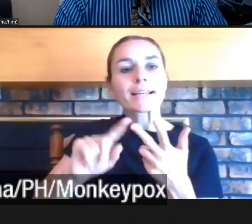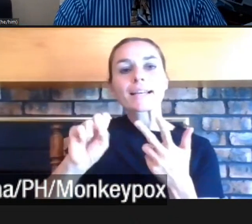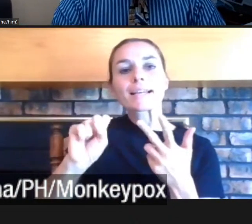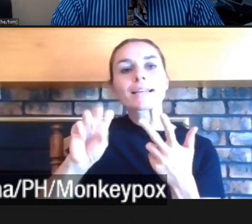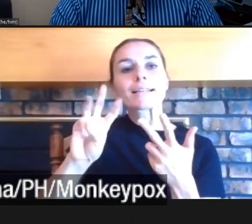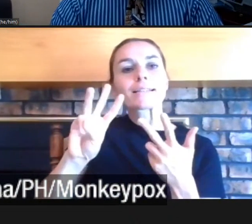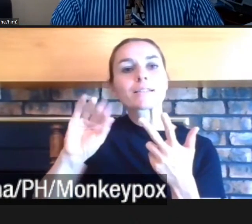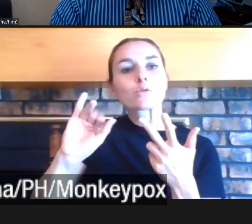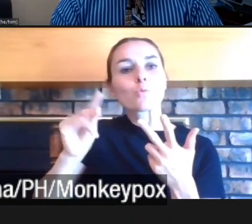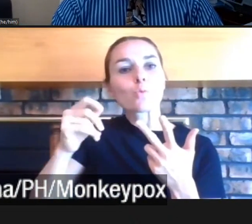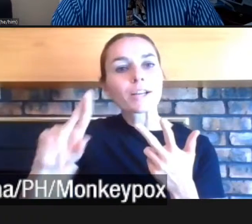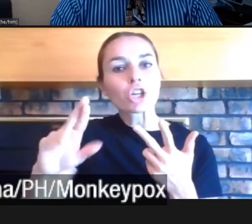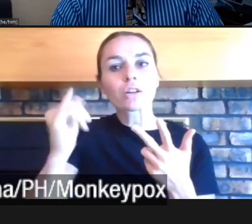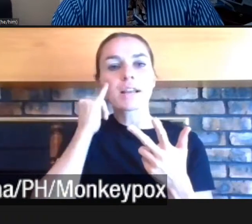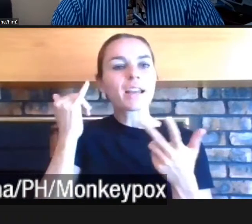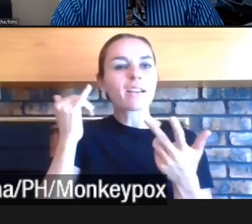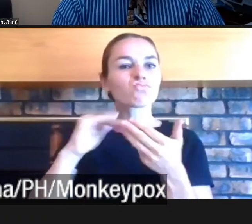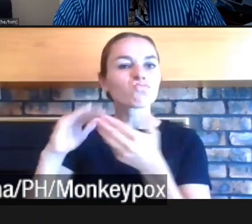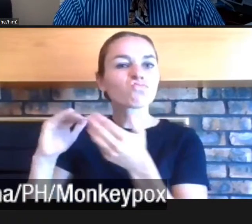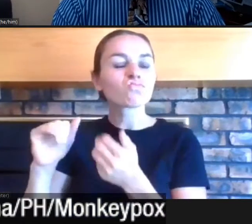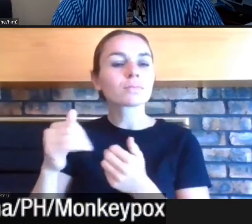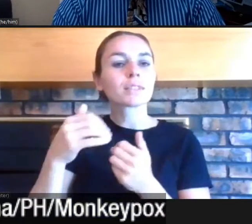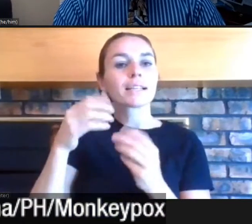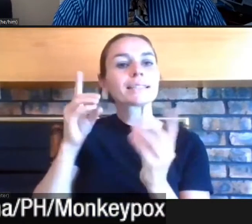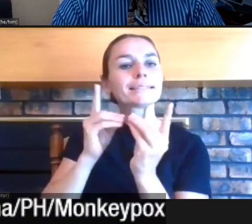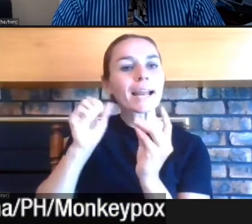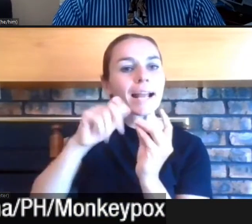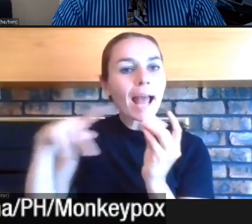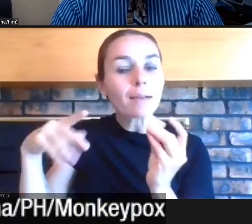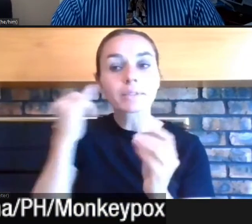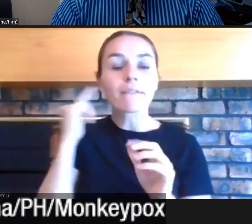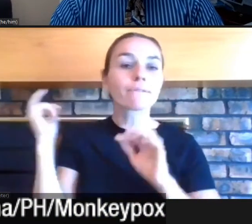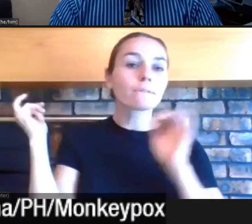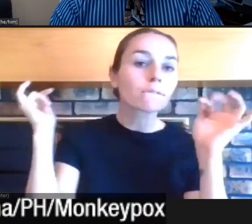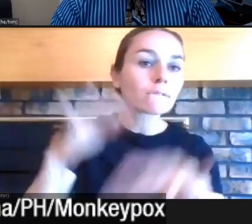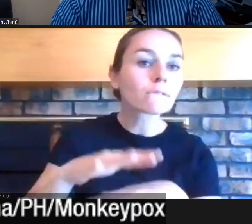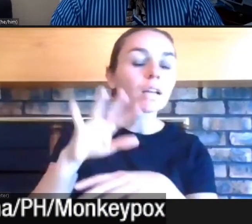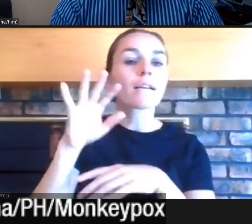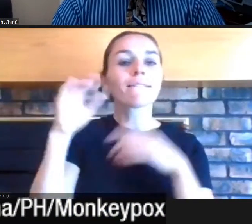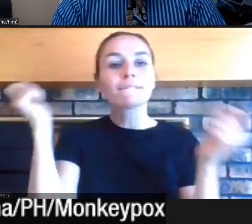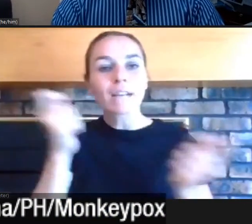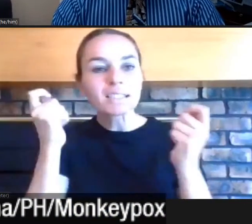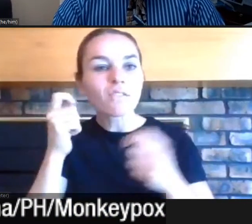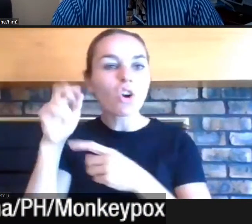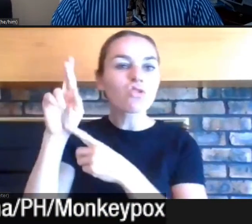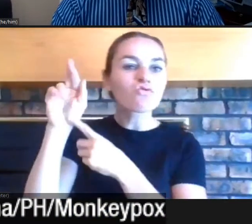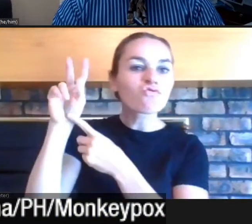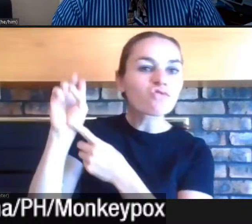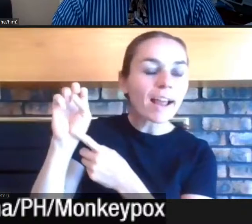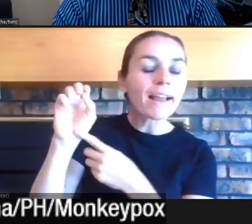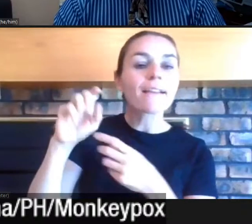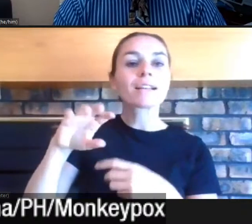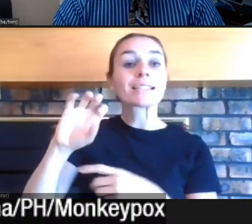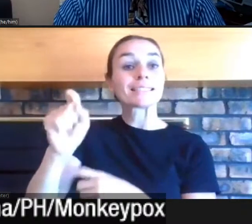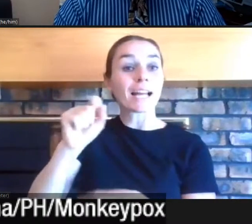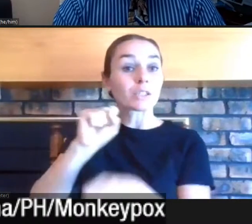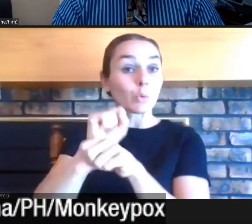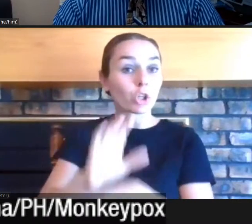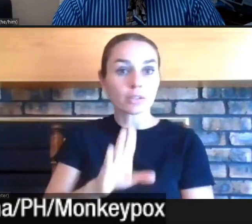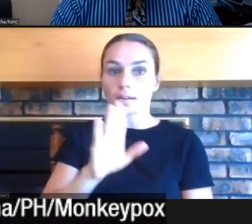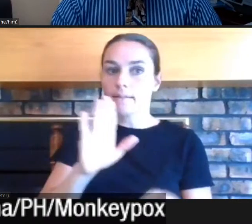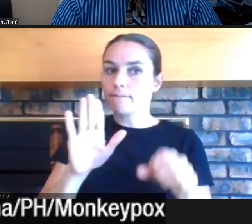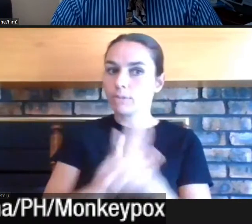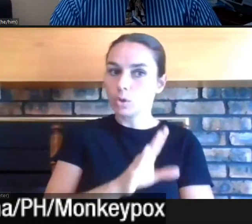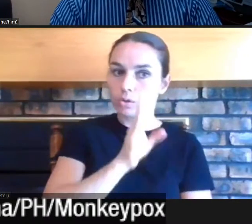via dating apps, people attending festivals or raves, and sex workers, full service or not, this includes